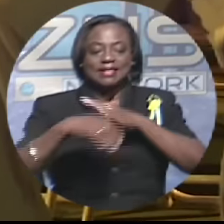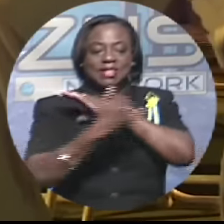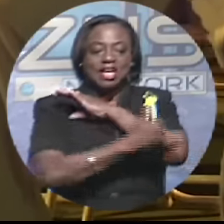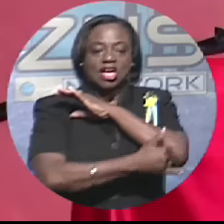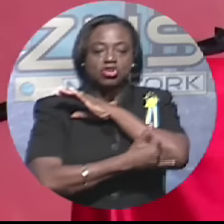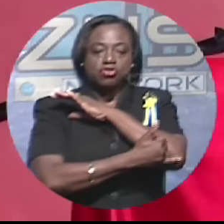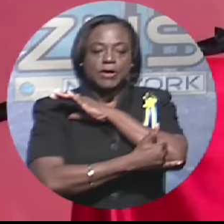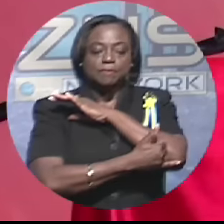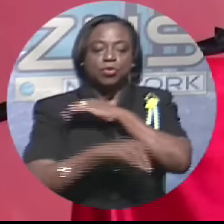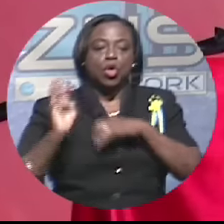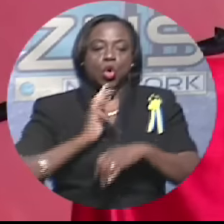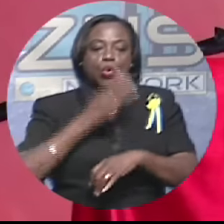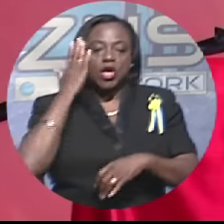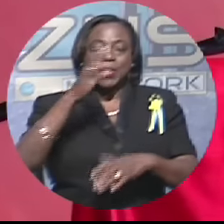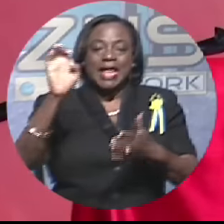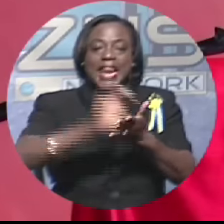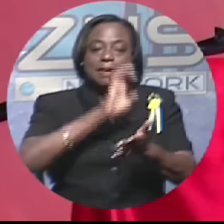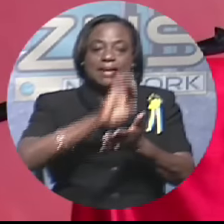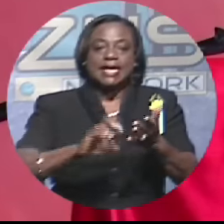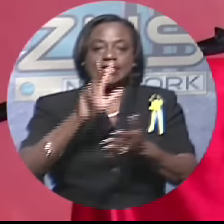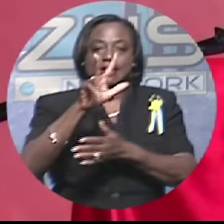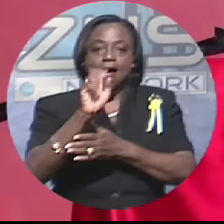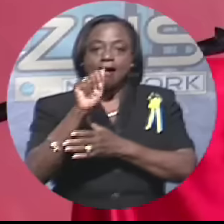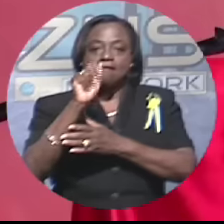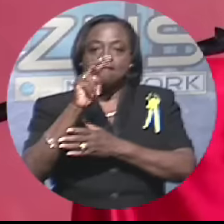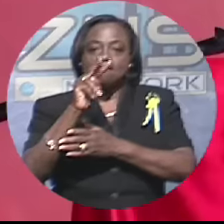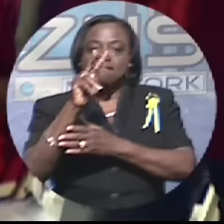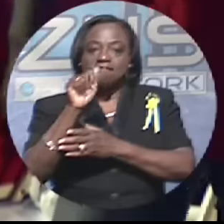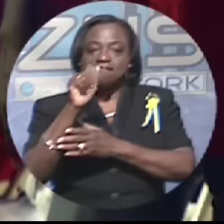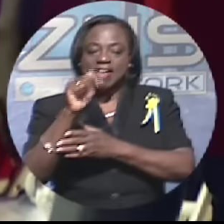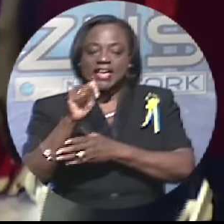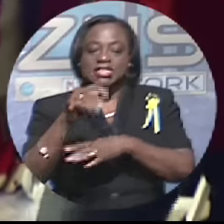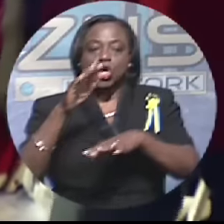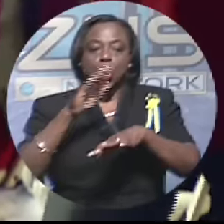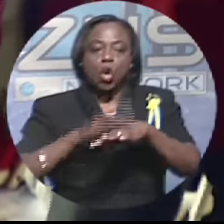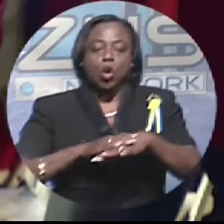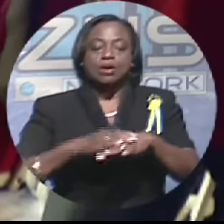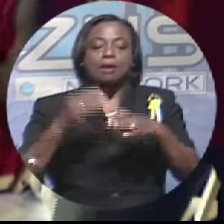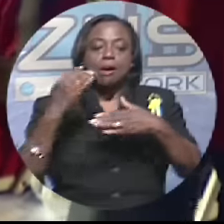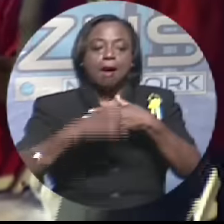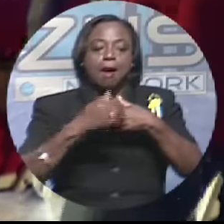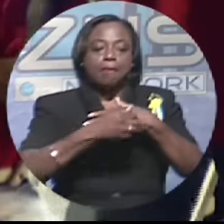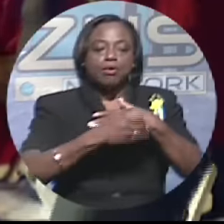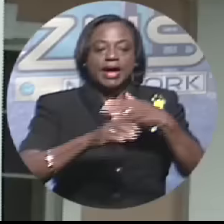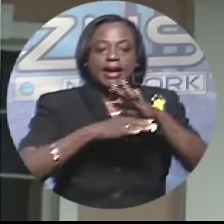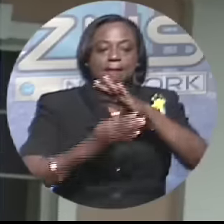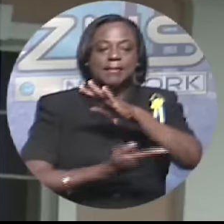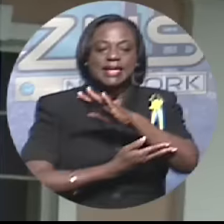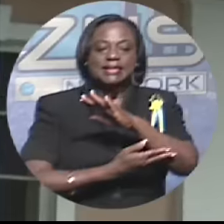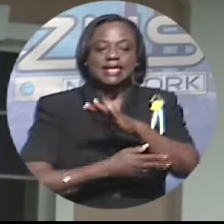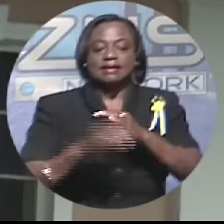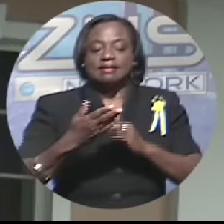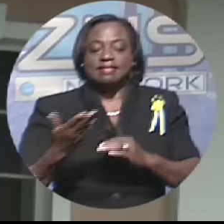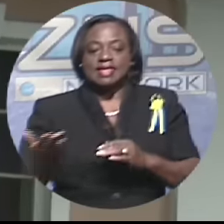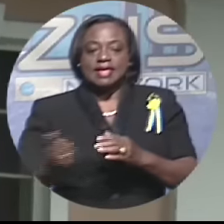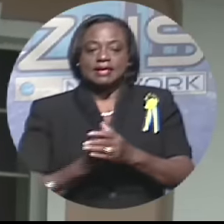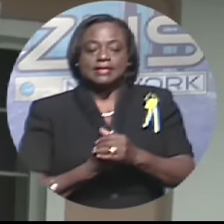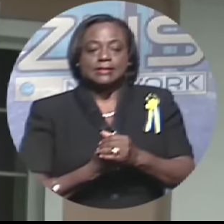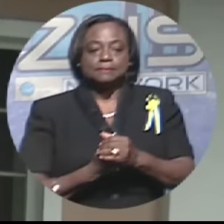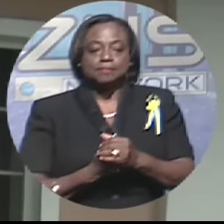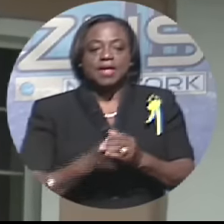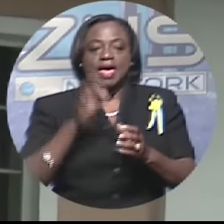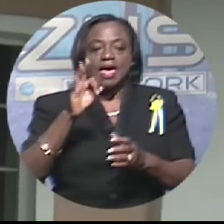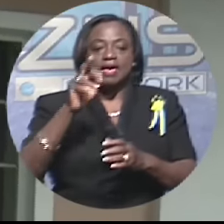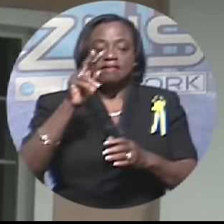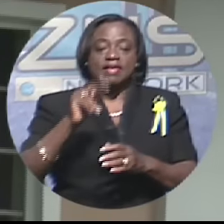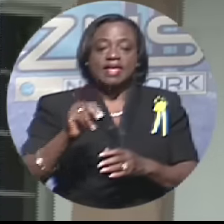We will eliminate VAT on breadbasket items. F.N.M. supporters also welcomed the idea of concessions for Family